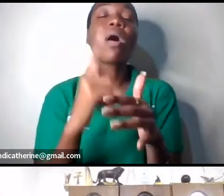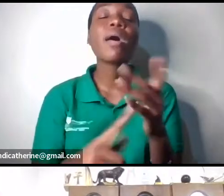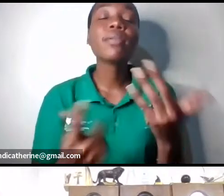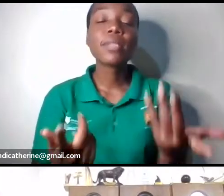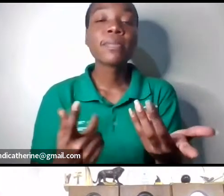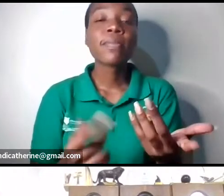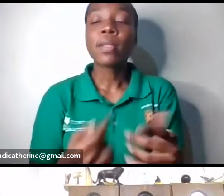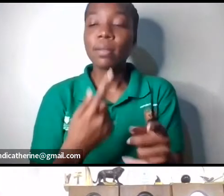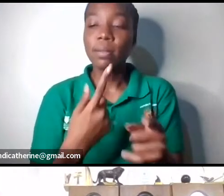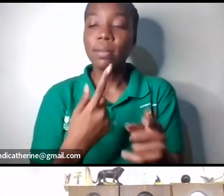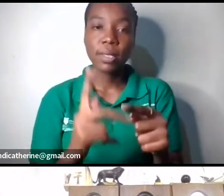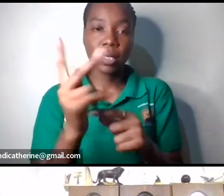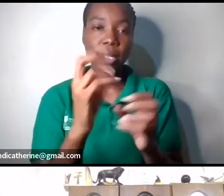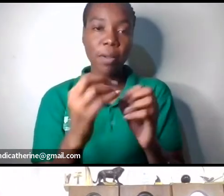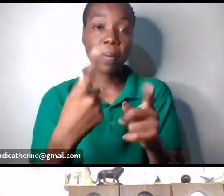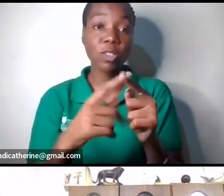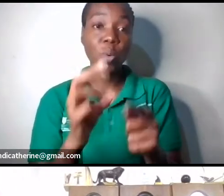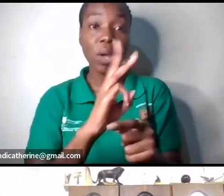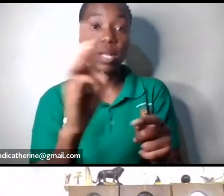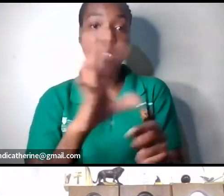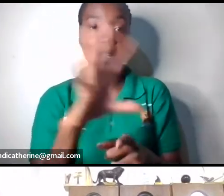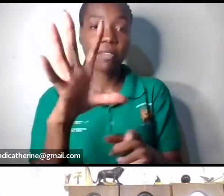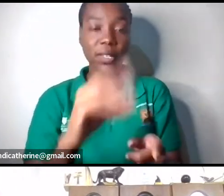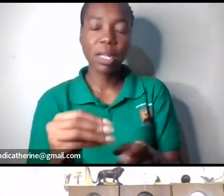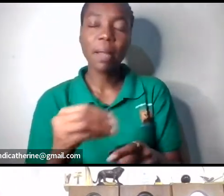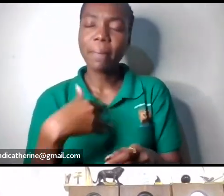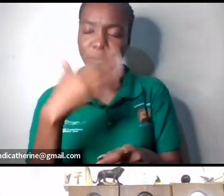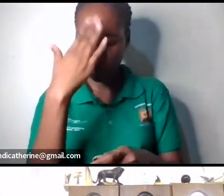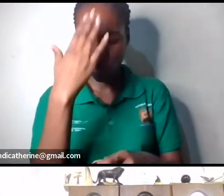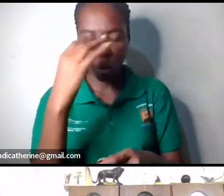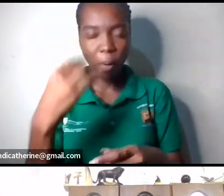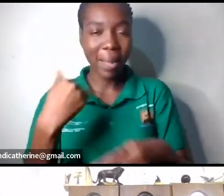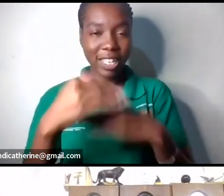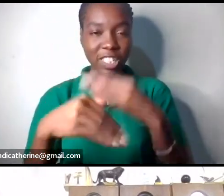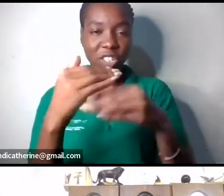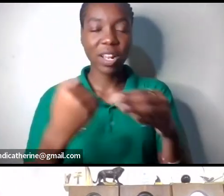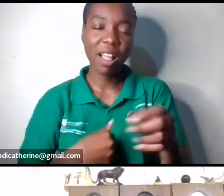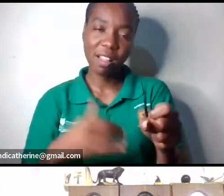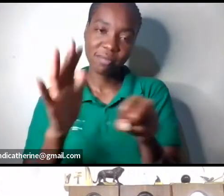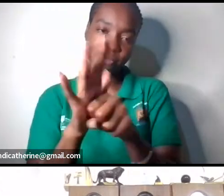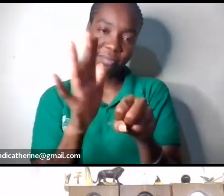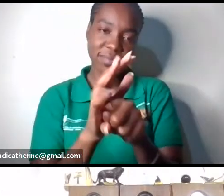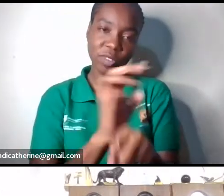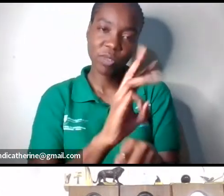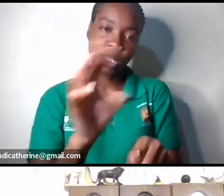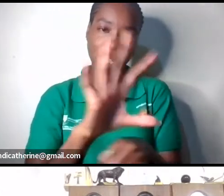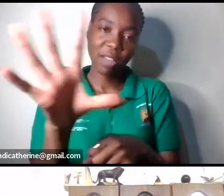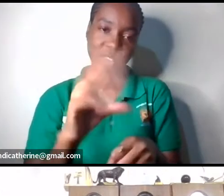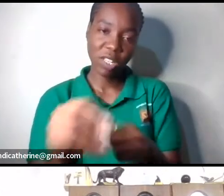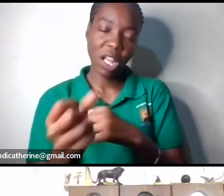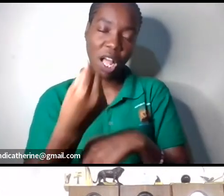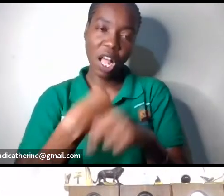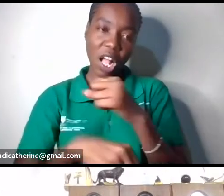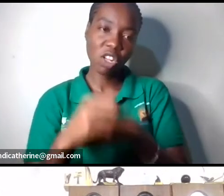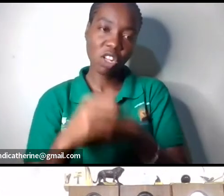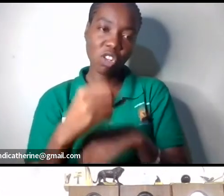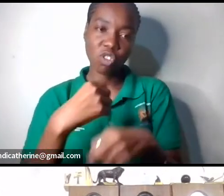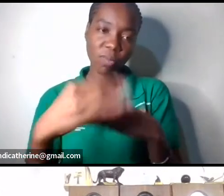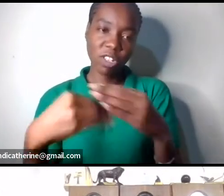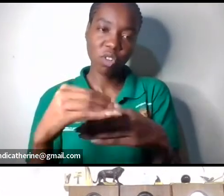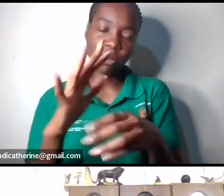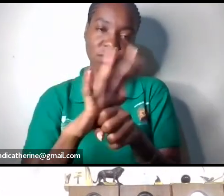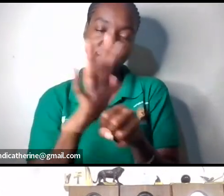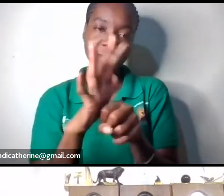Kenya, but in West Africa. I know they bring in a lot of their fabric from the West Africans who do a lot of that. And that's just